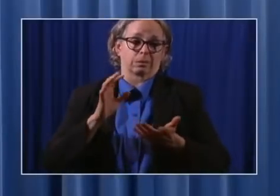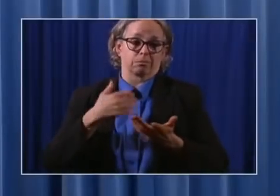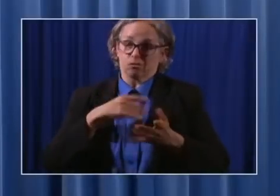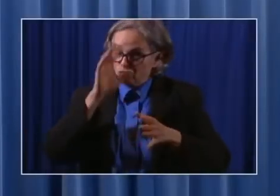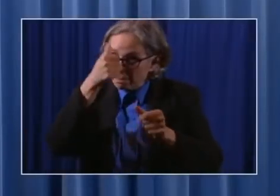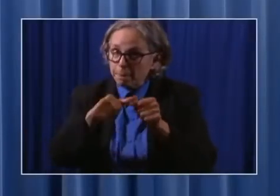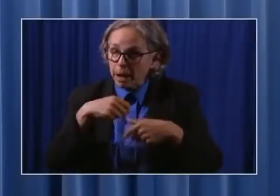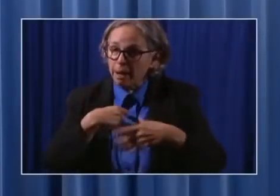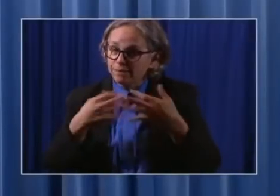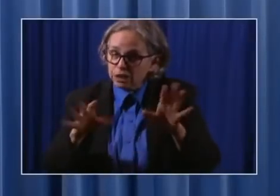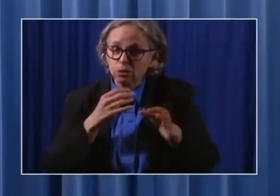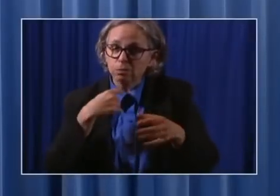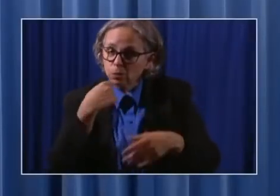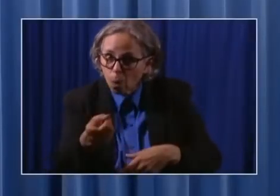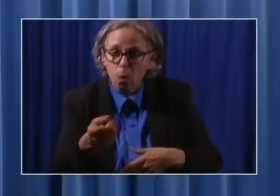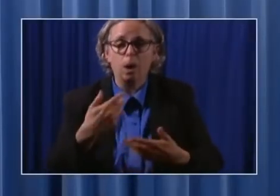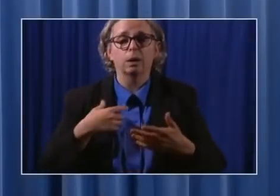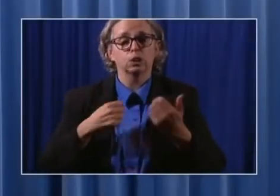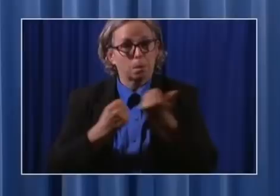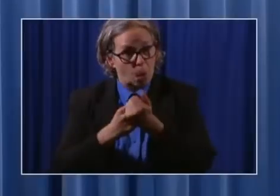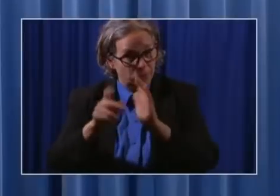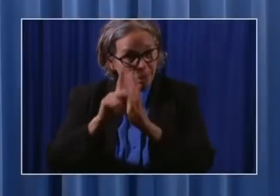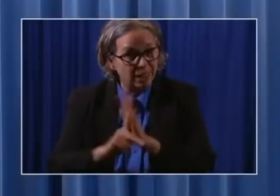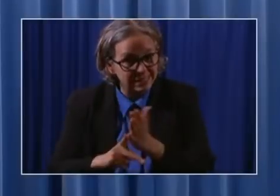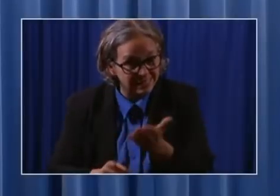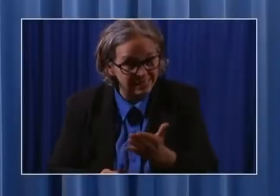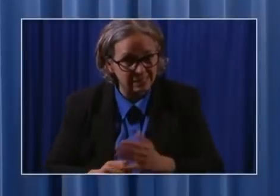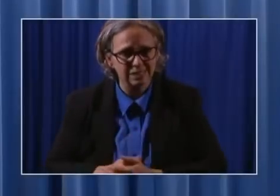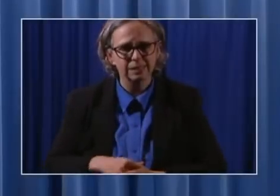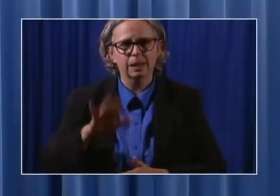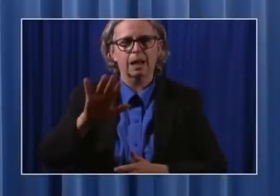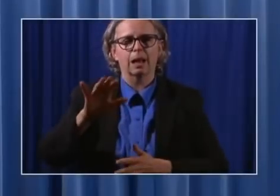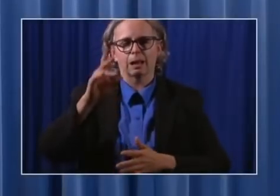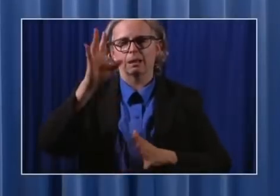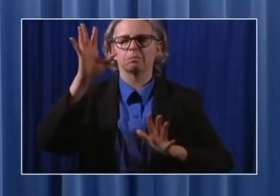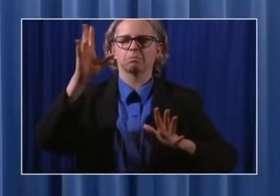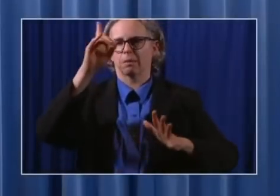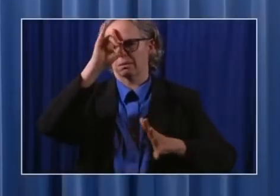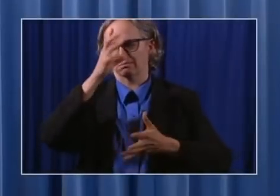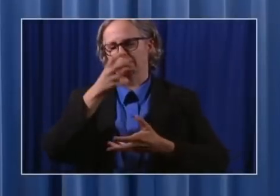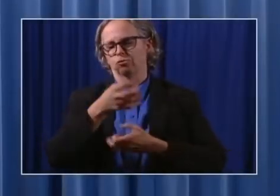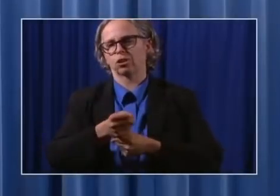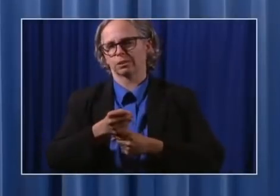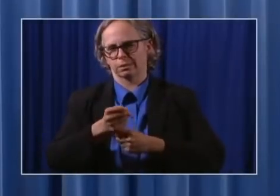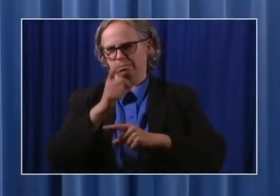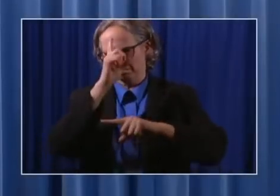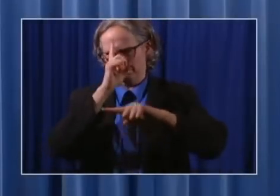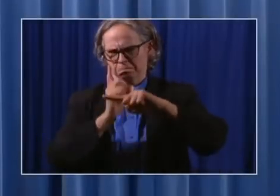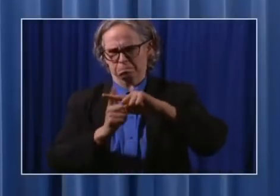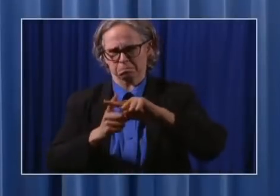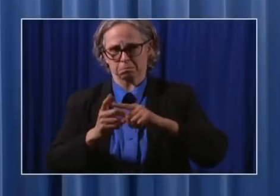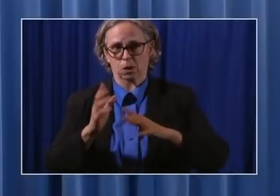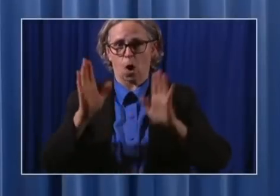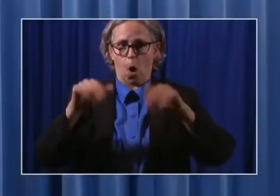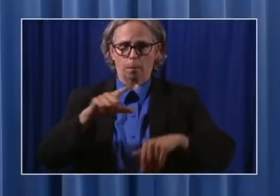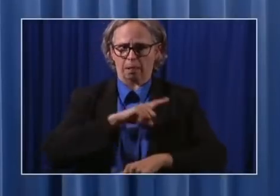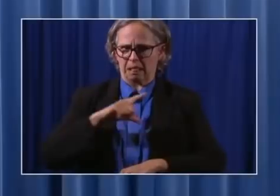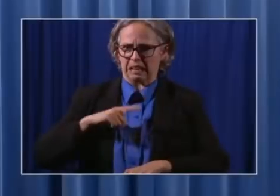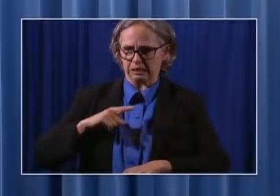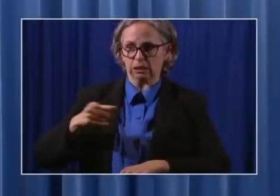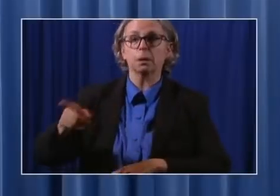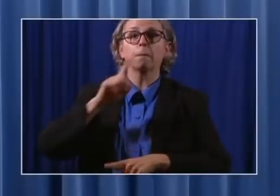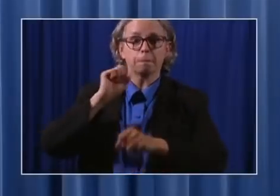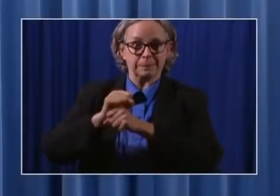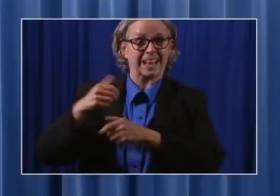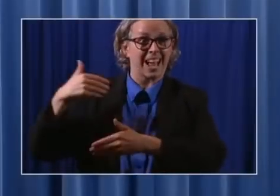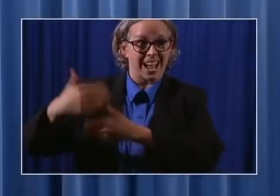lot will depend, and let's be optimistic, and let's hope that the legislature would repeal, and let's hope that they would have a good discussion, and